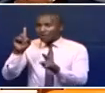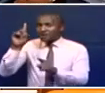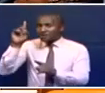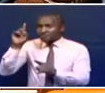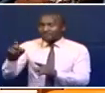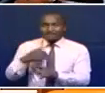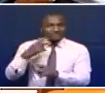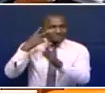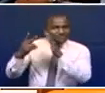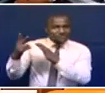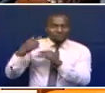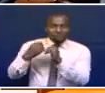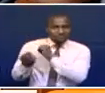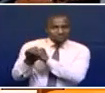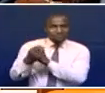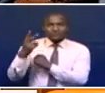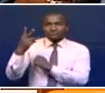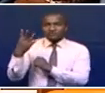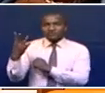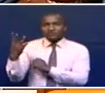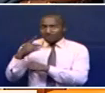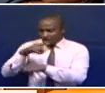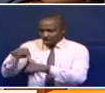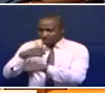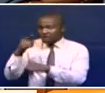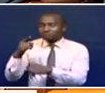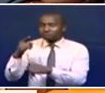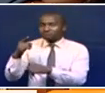That time I talked about the 24-hour economy.